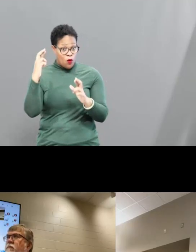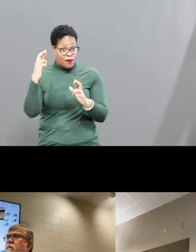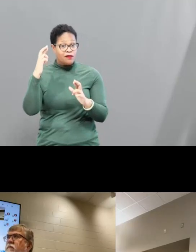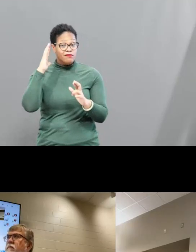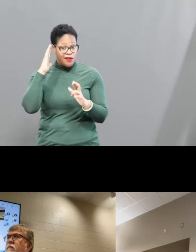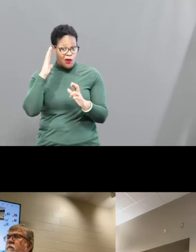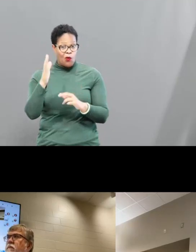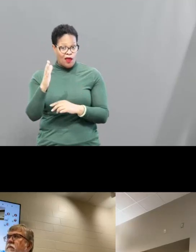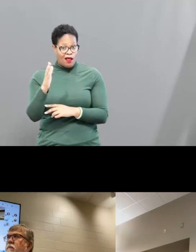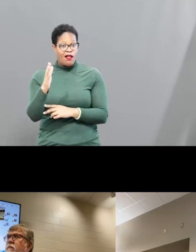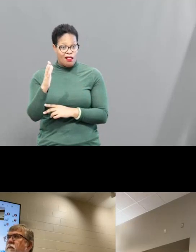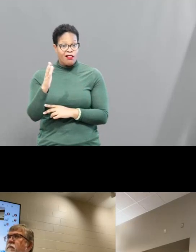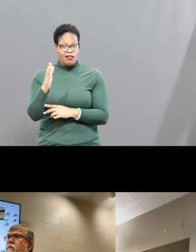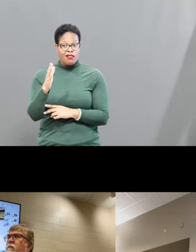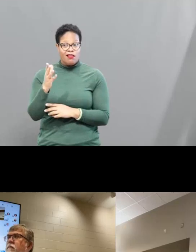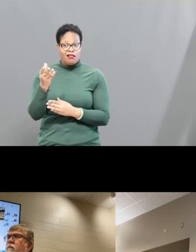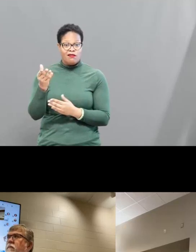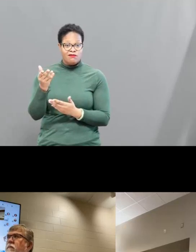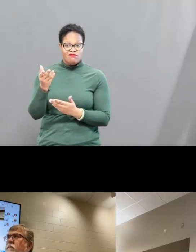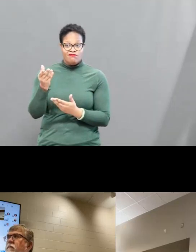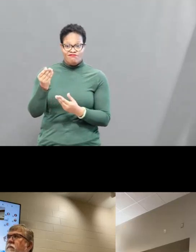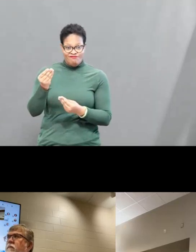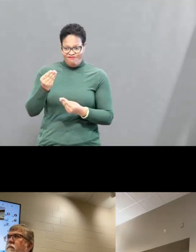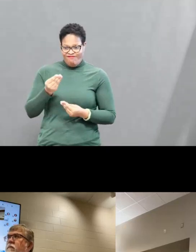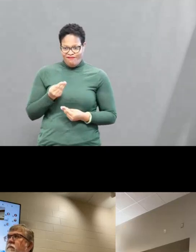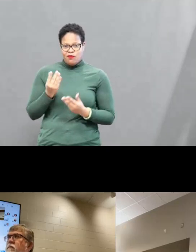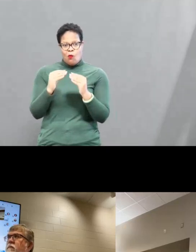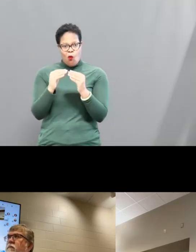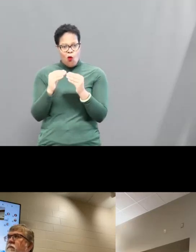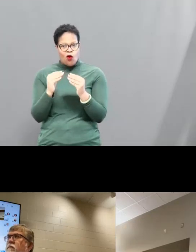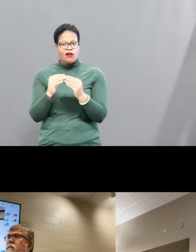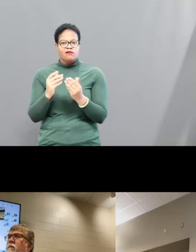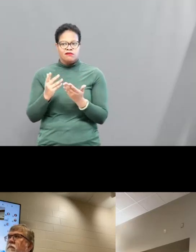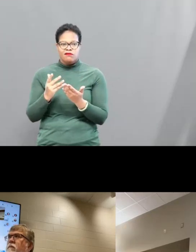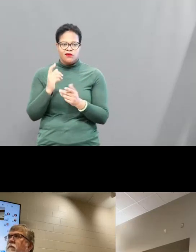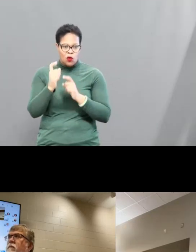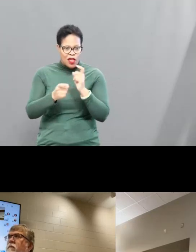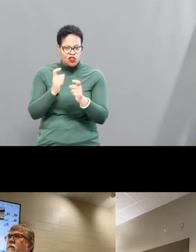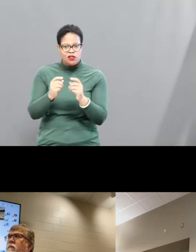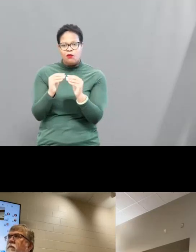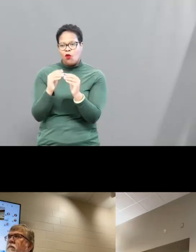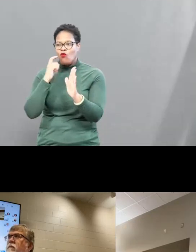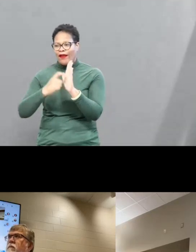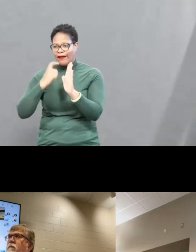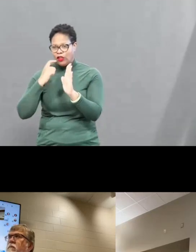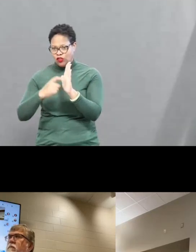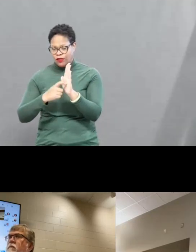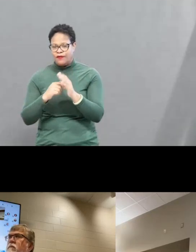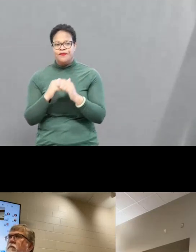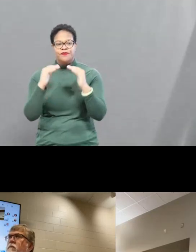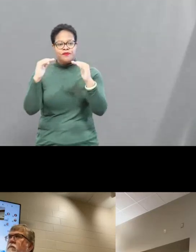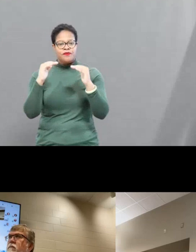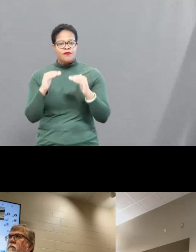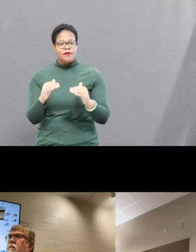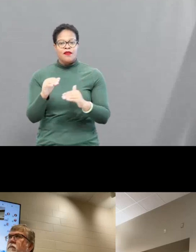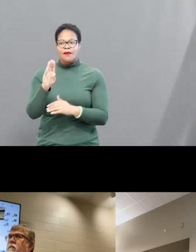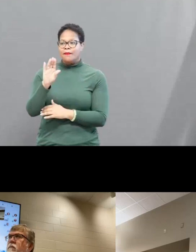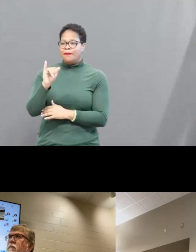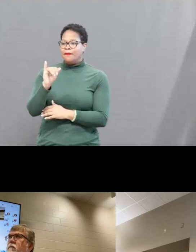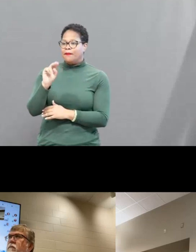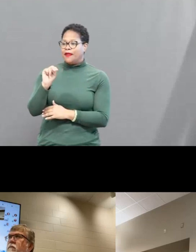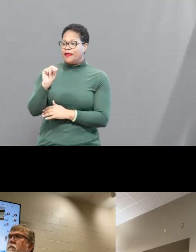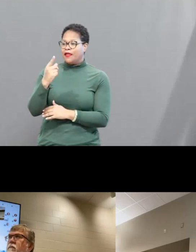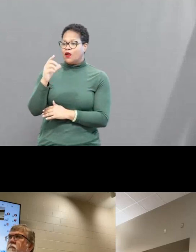will at least give us some, donations and some recognition there. We also have bingo night